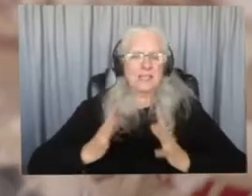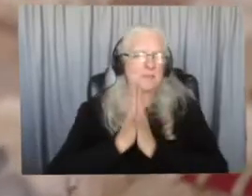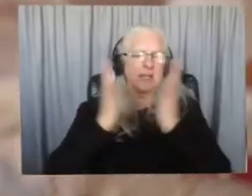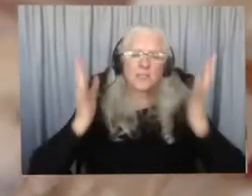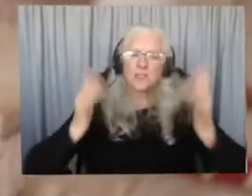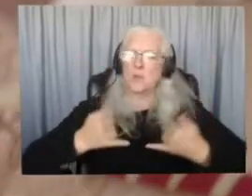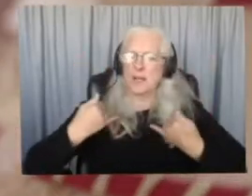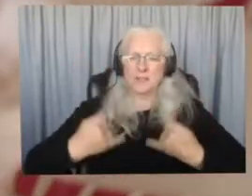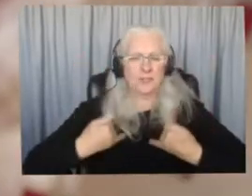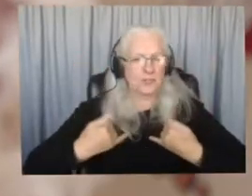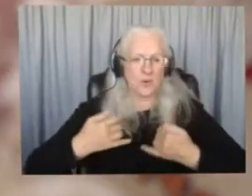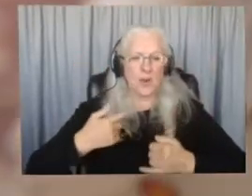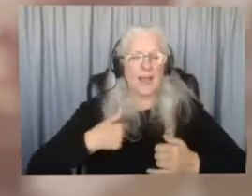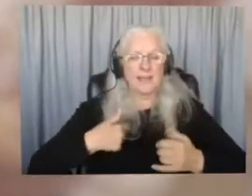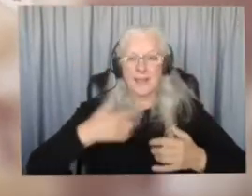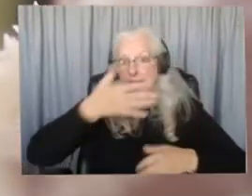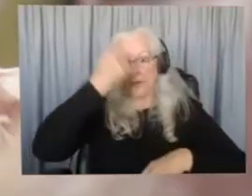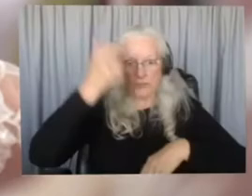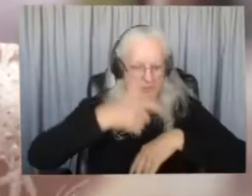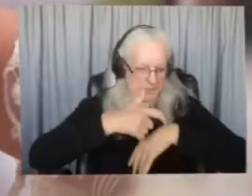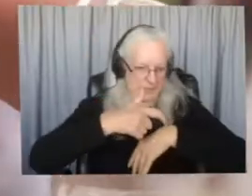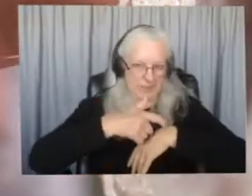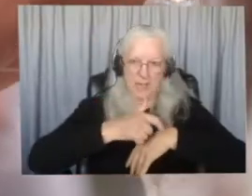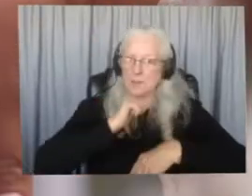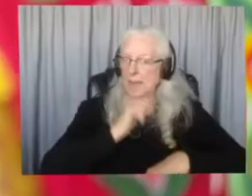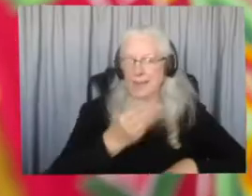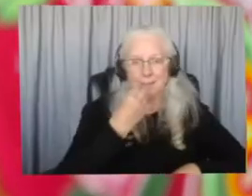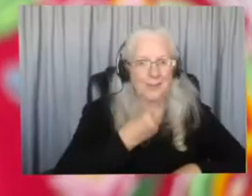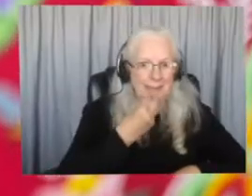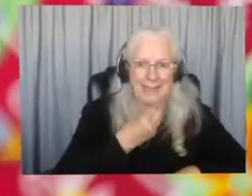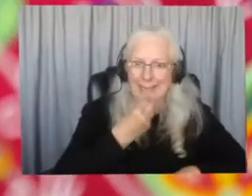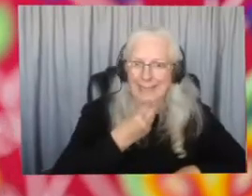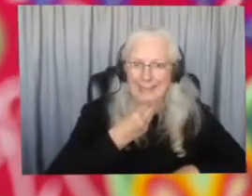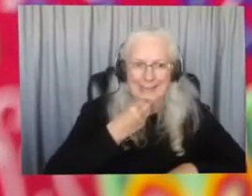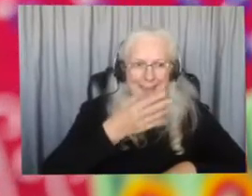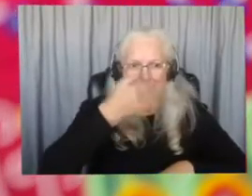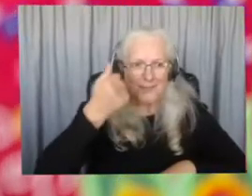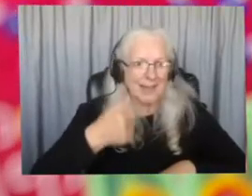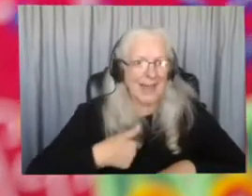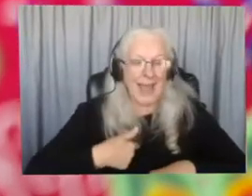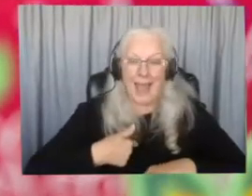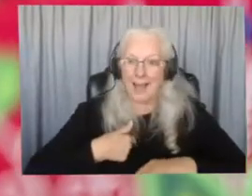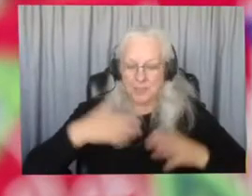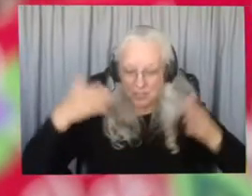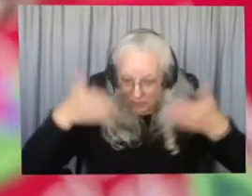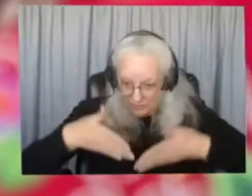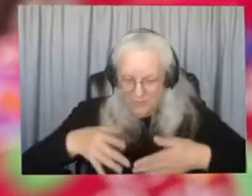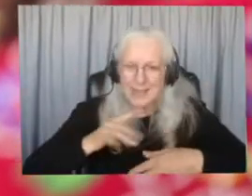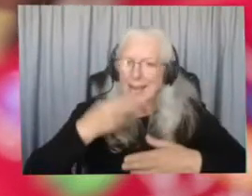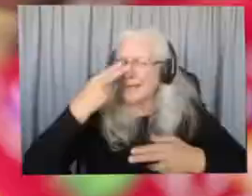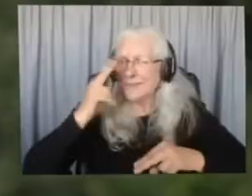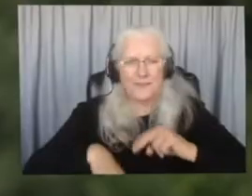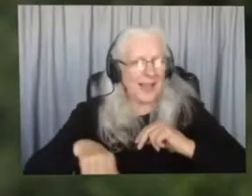of time. I don't eat. I'm just like in the moment, and it's so much fun. And I feel like I'm using my gifts